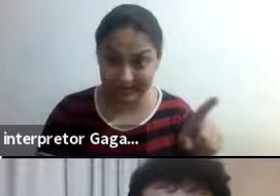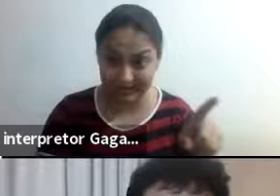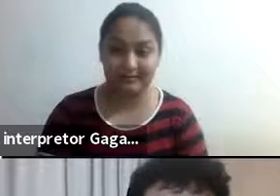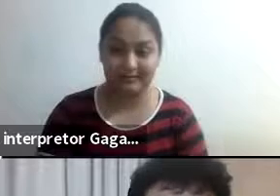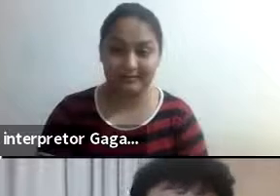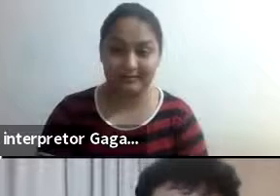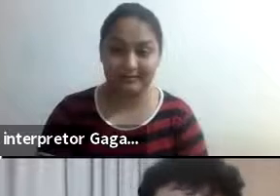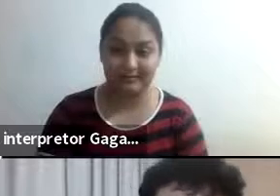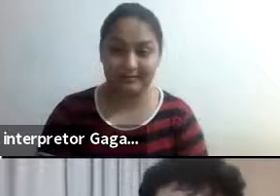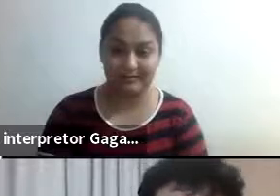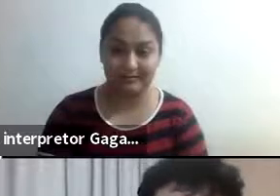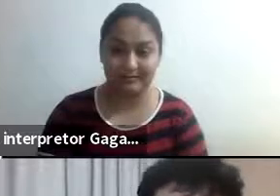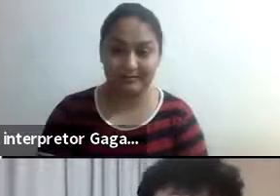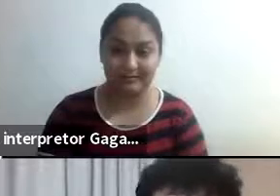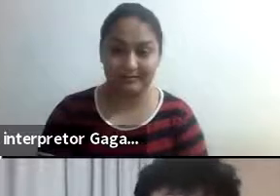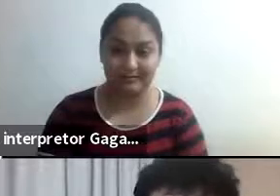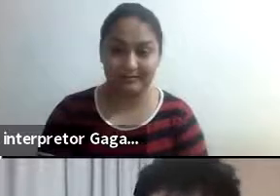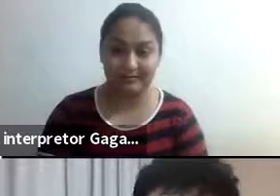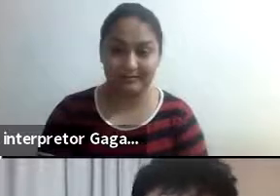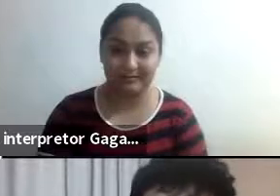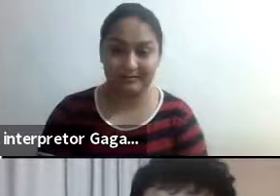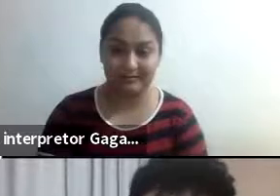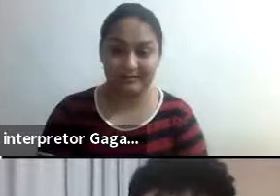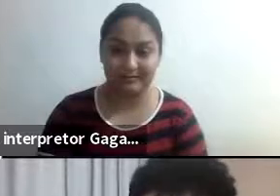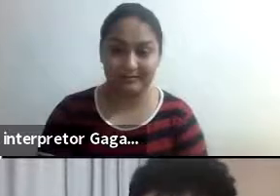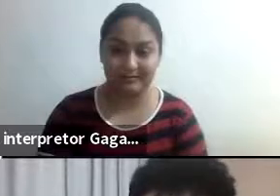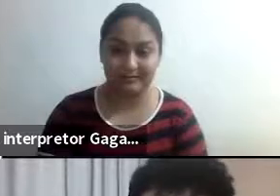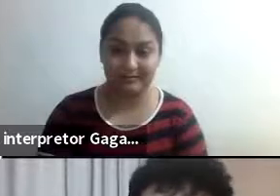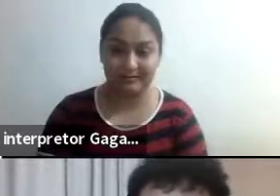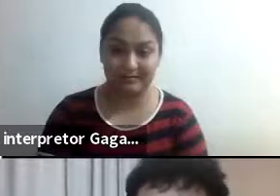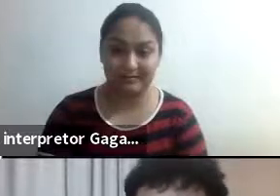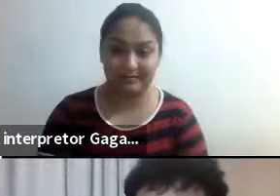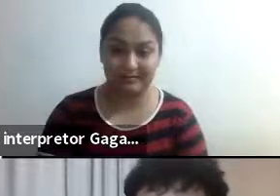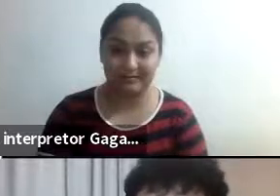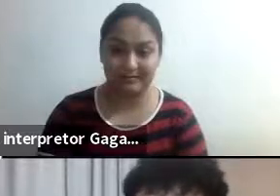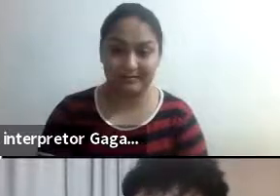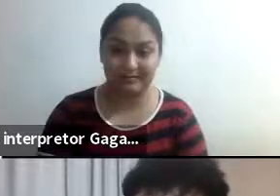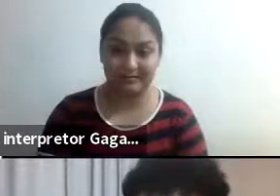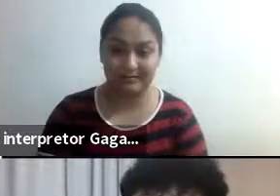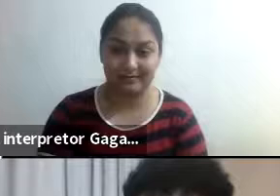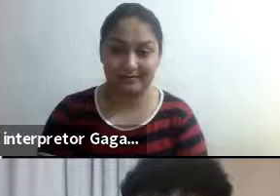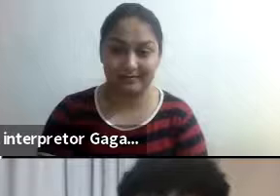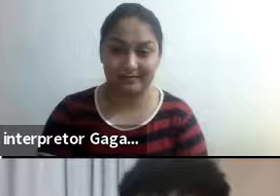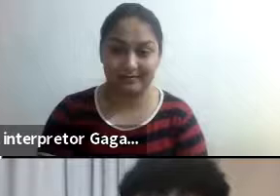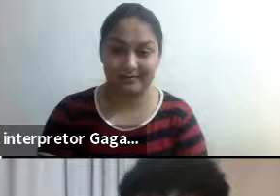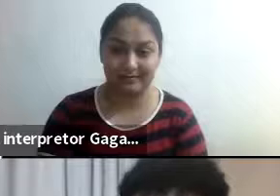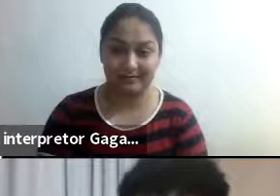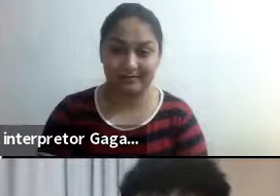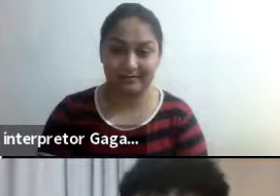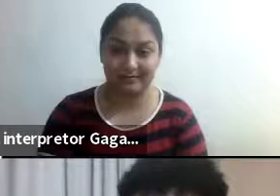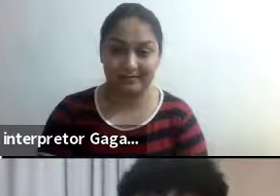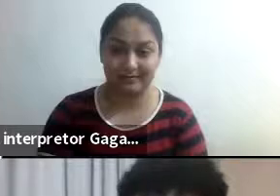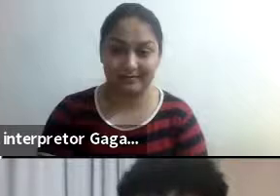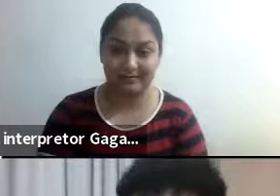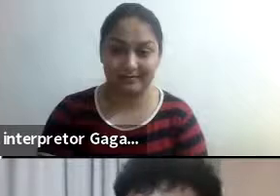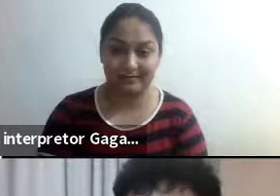of how does a Western museum today that has objects like this, how does it come to terms with the fact